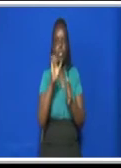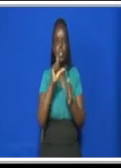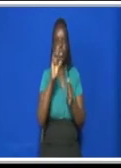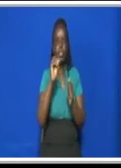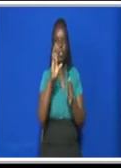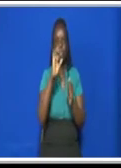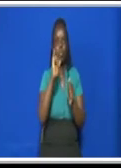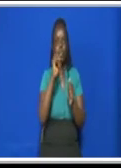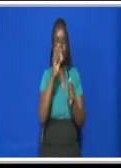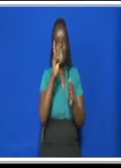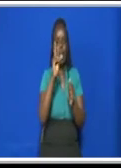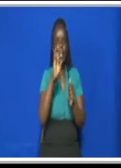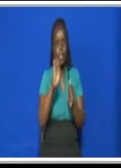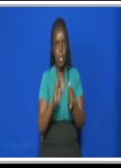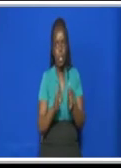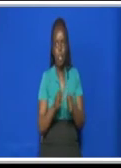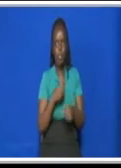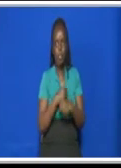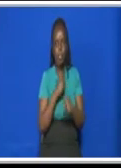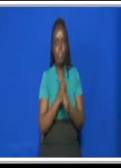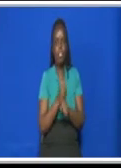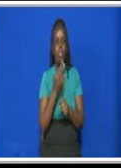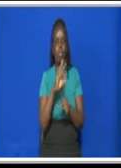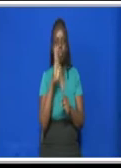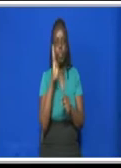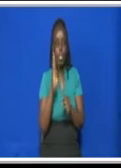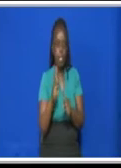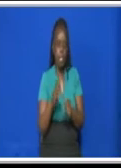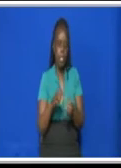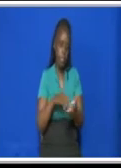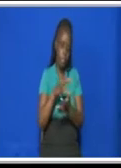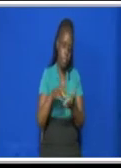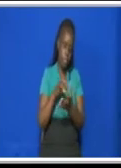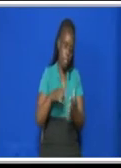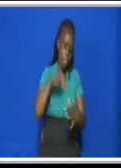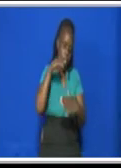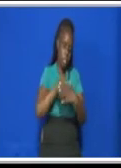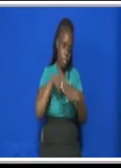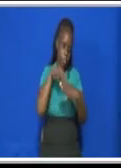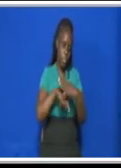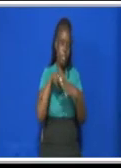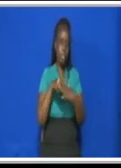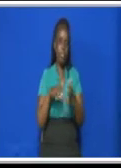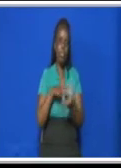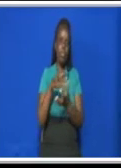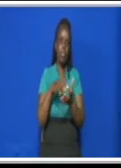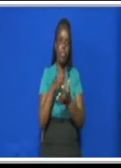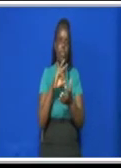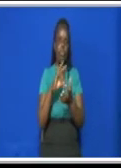example, metal B dipped into the solution of B